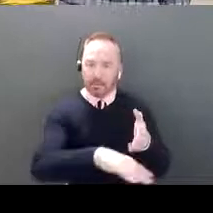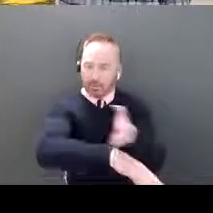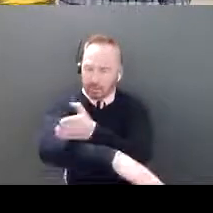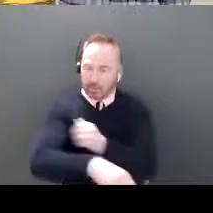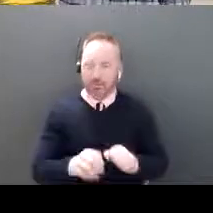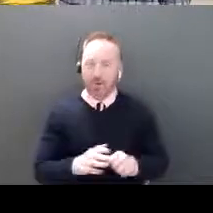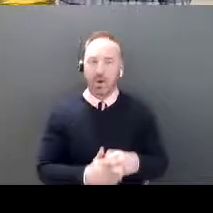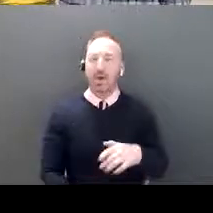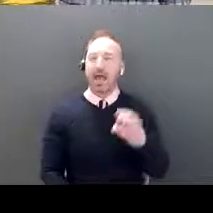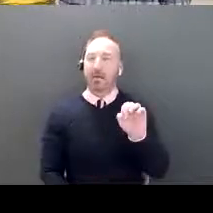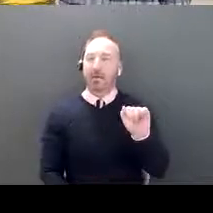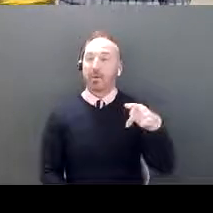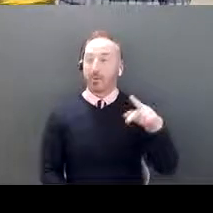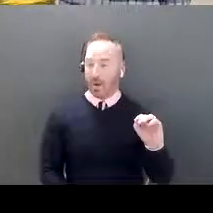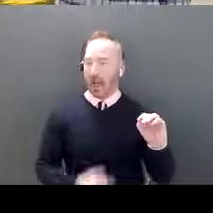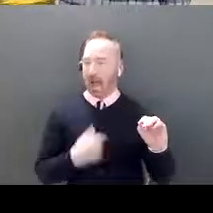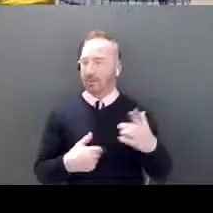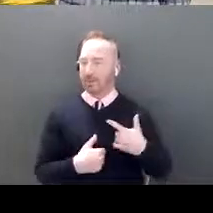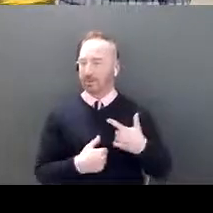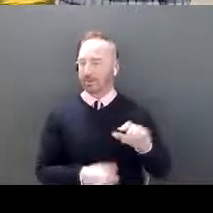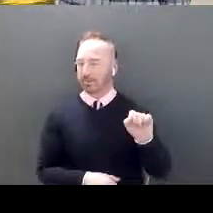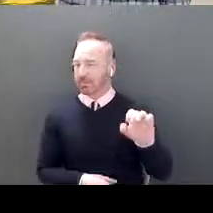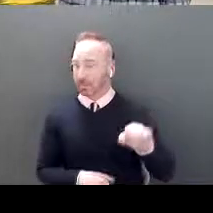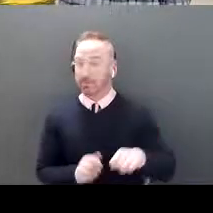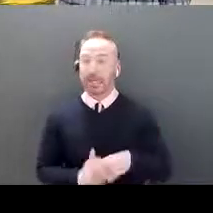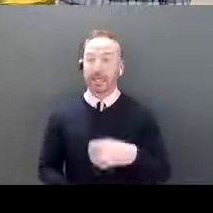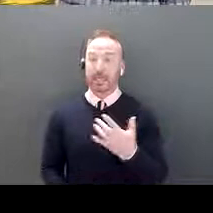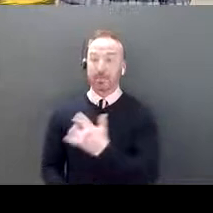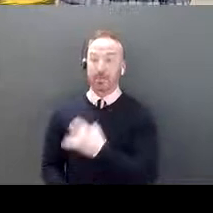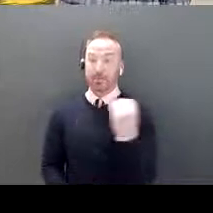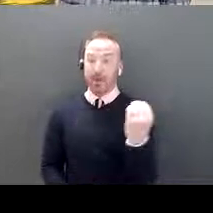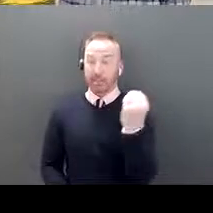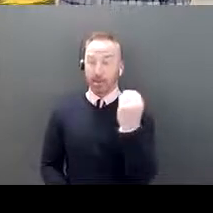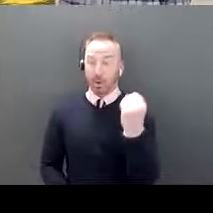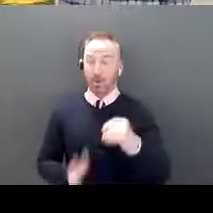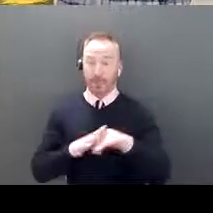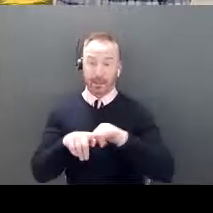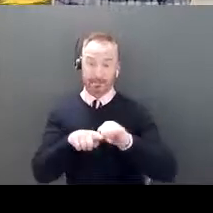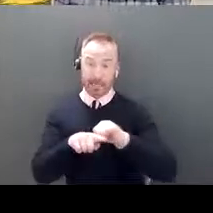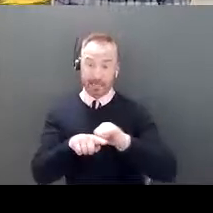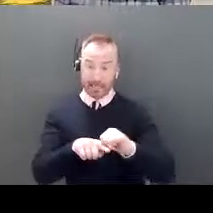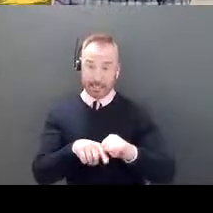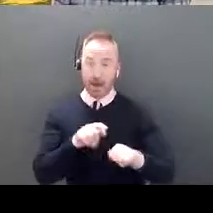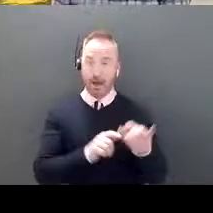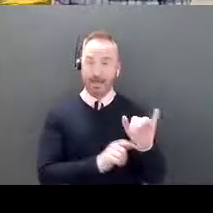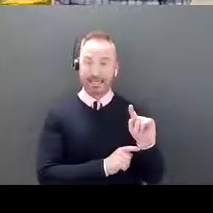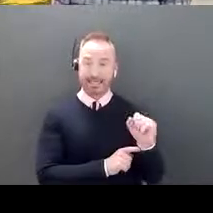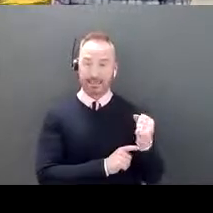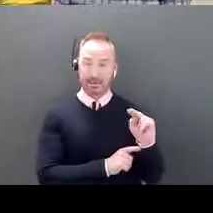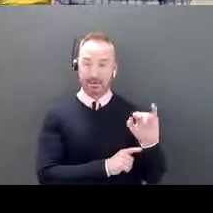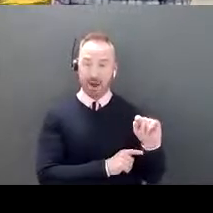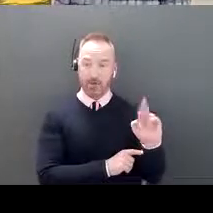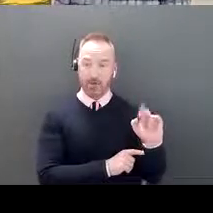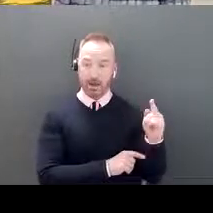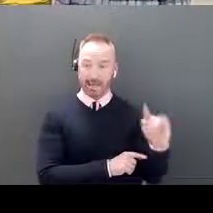Prevention Ontario. So in Ontario, they do the training on It's Not Right, and you can contact them to talk about